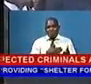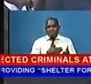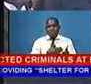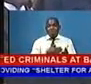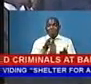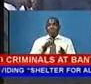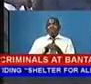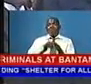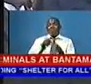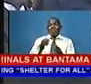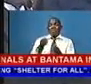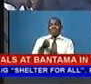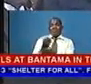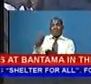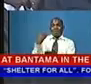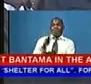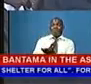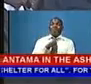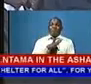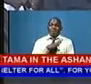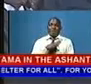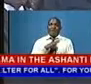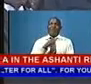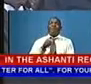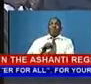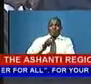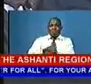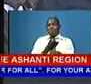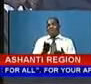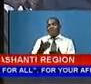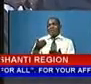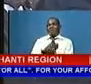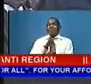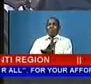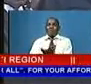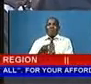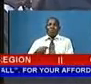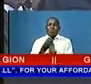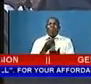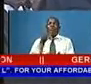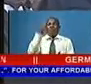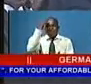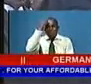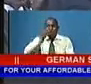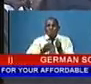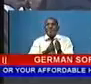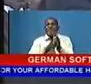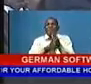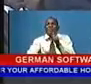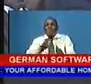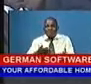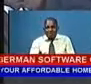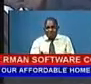If they want to withdraw it, they can withdraw it and bring a proper decision. But we need to know which exhibits they are